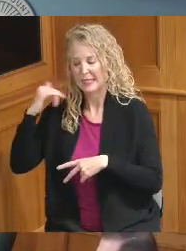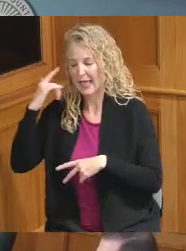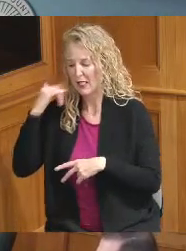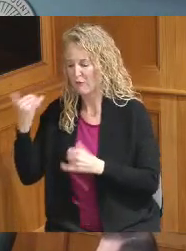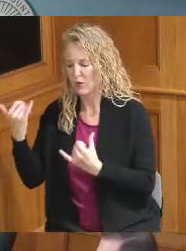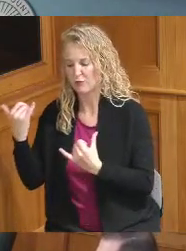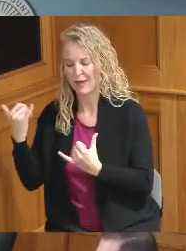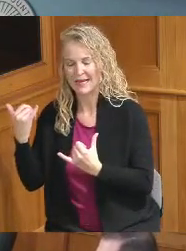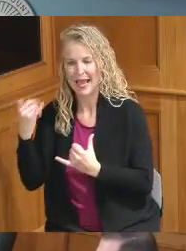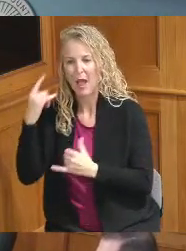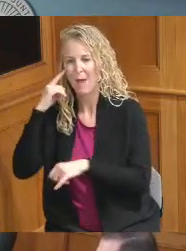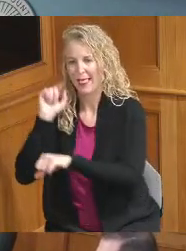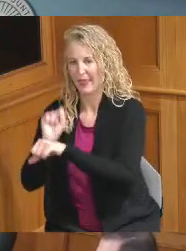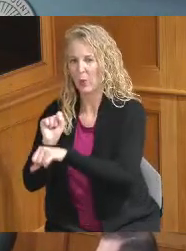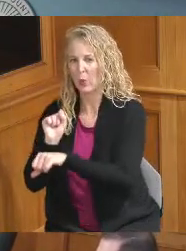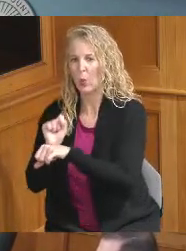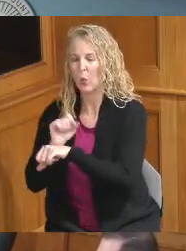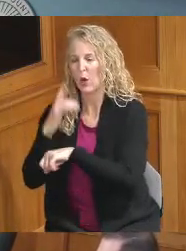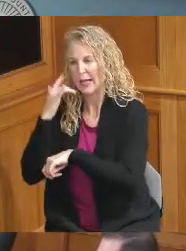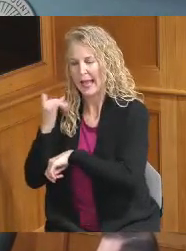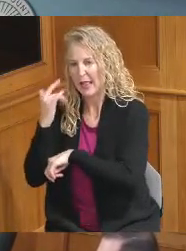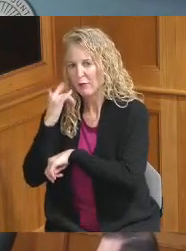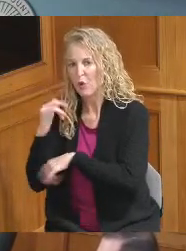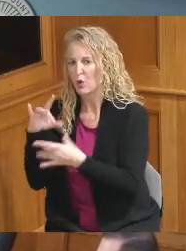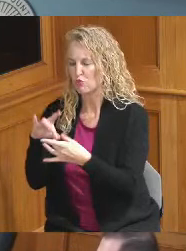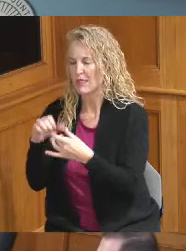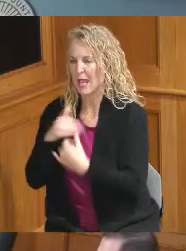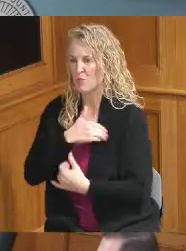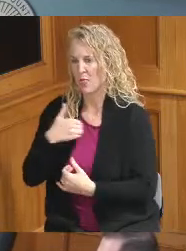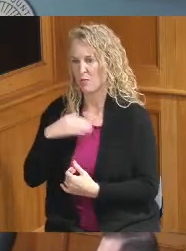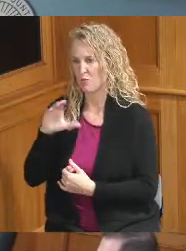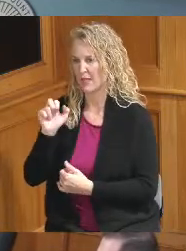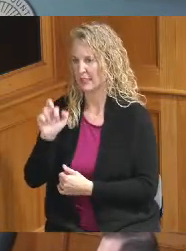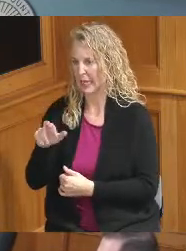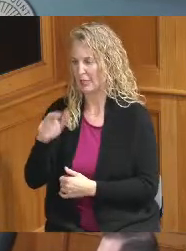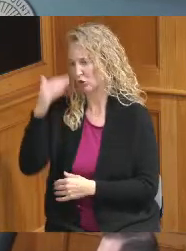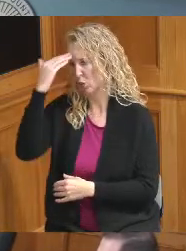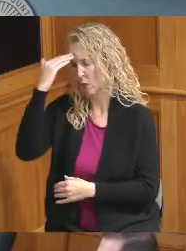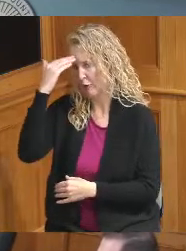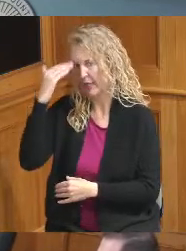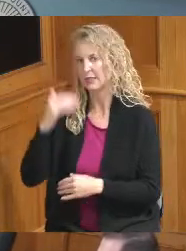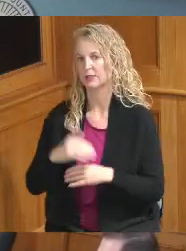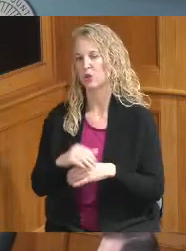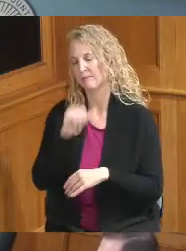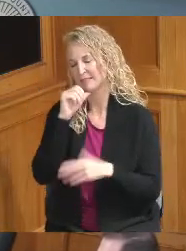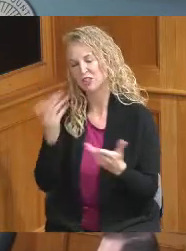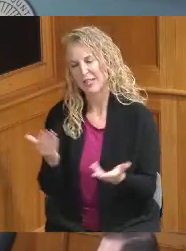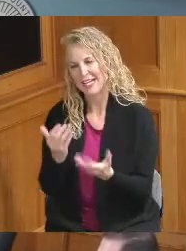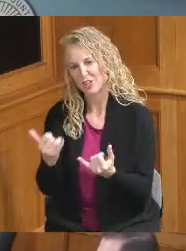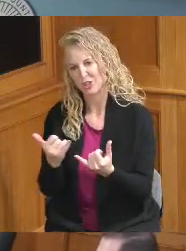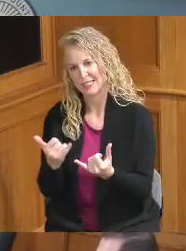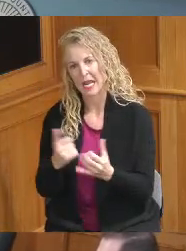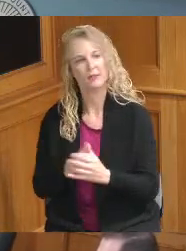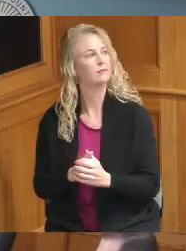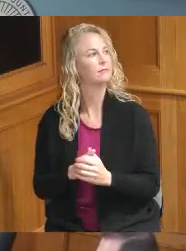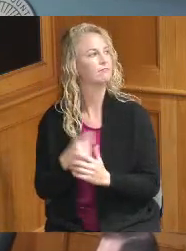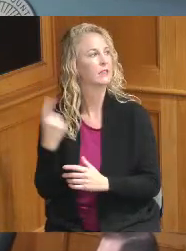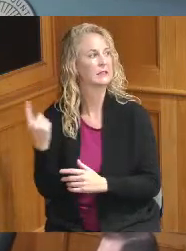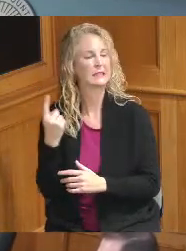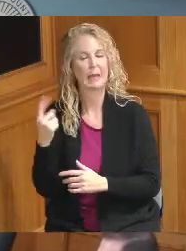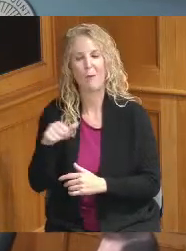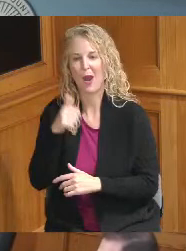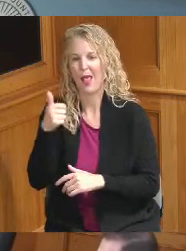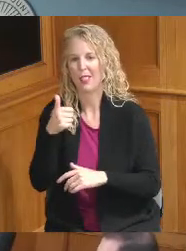I believe, doing some work as it relates to breast cancer awareness. So we thank her for that.